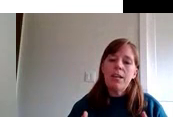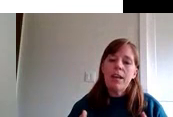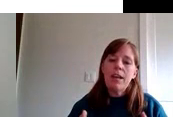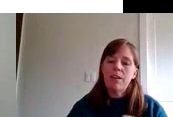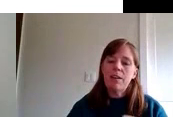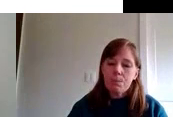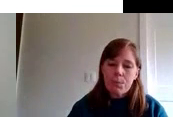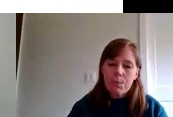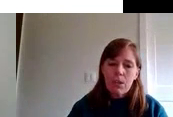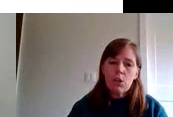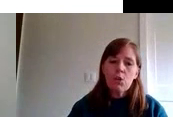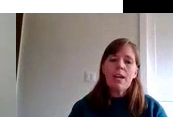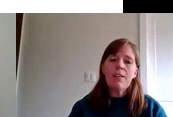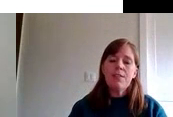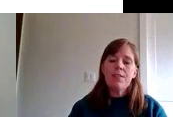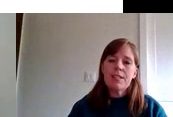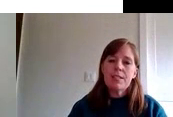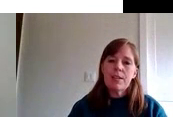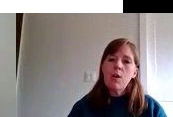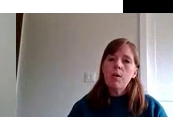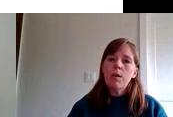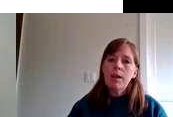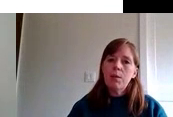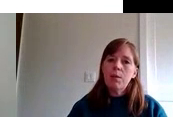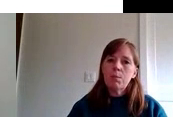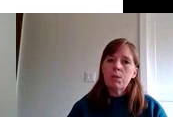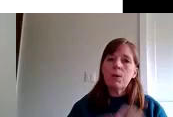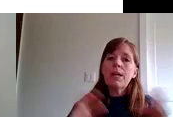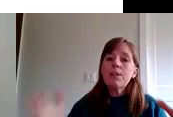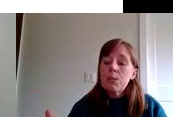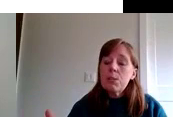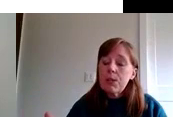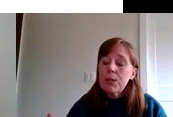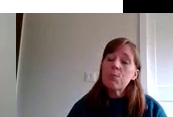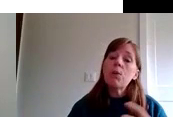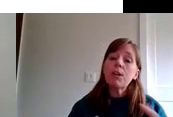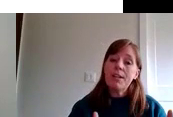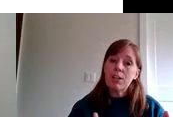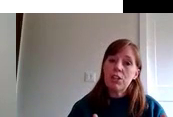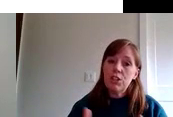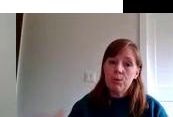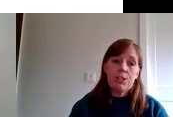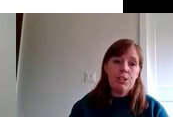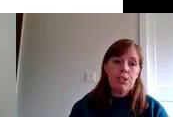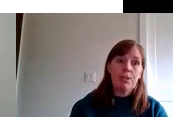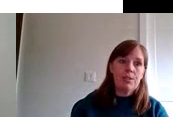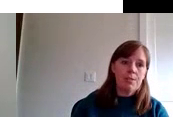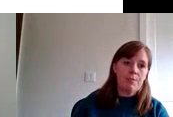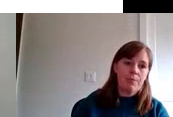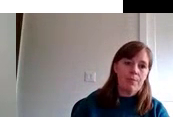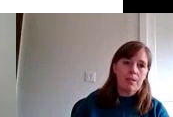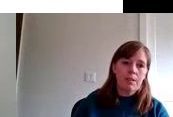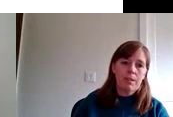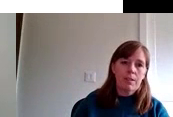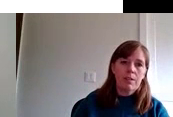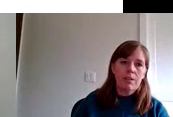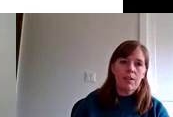about how we can create this greater experience with more connection to our